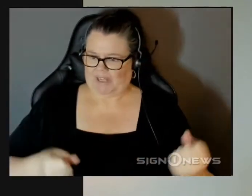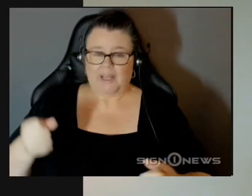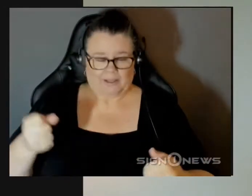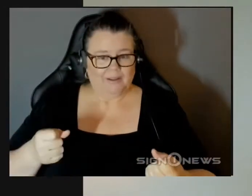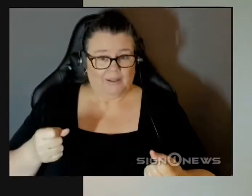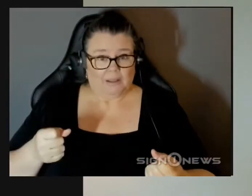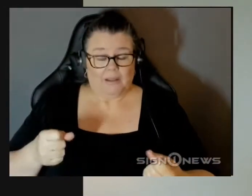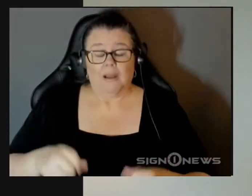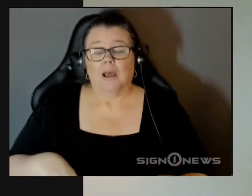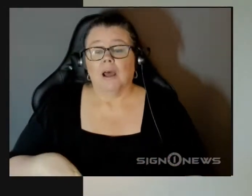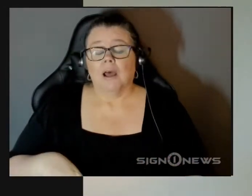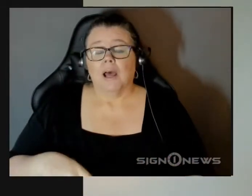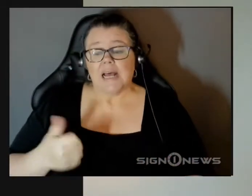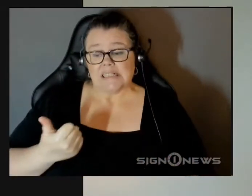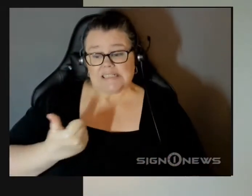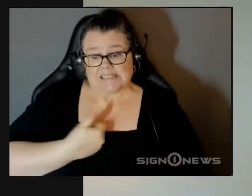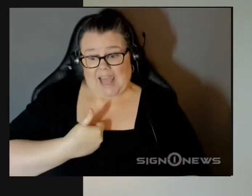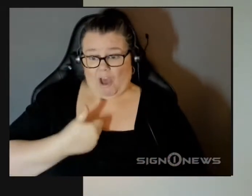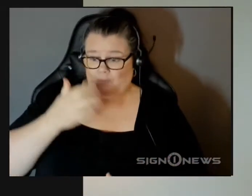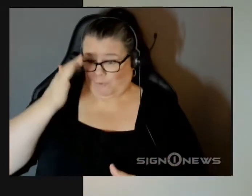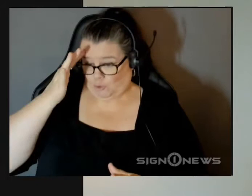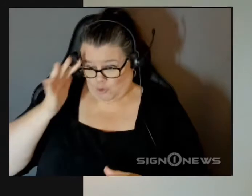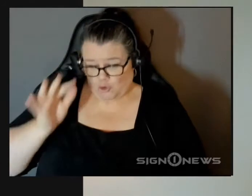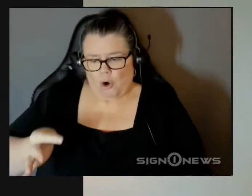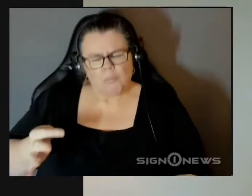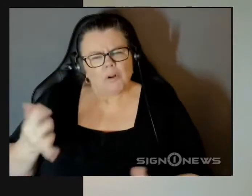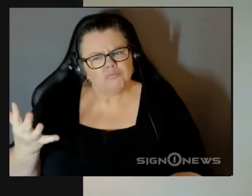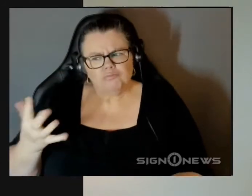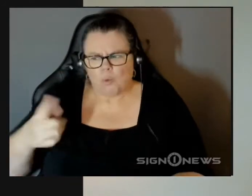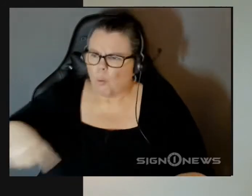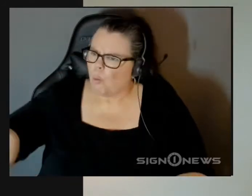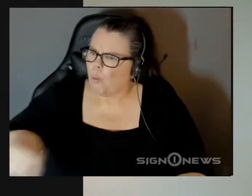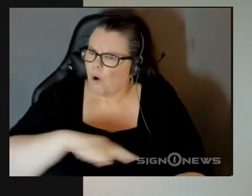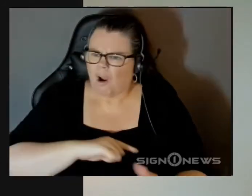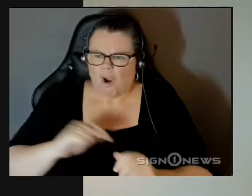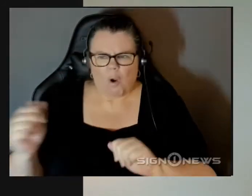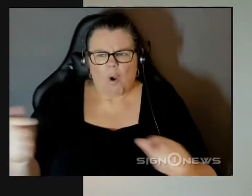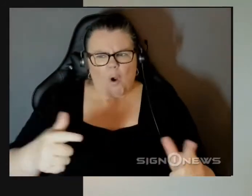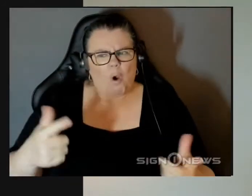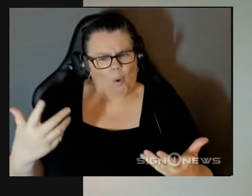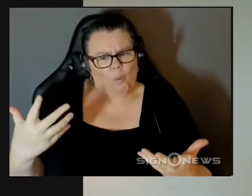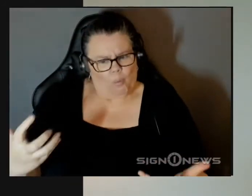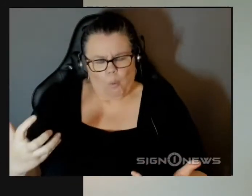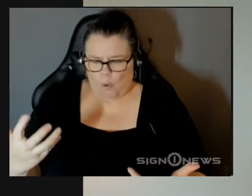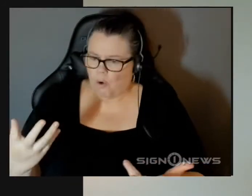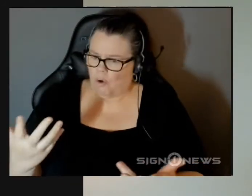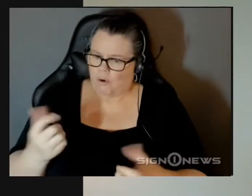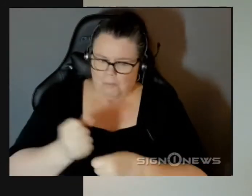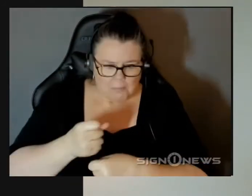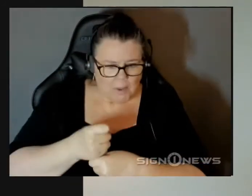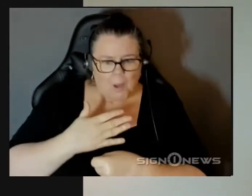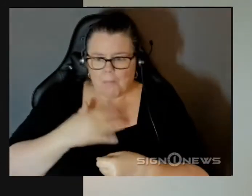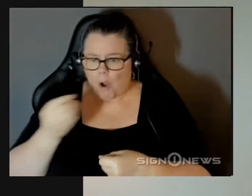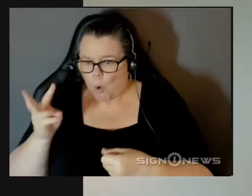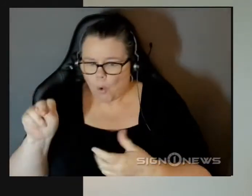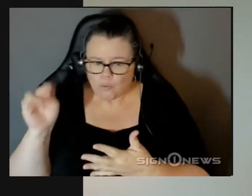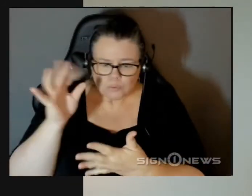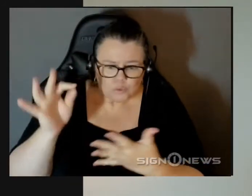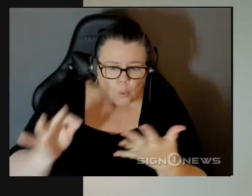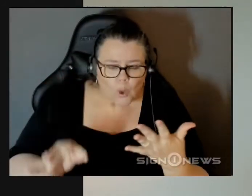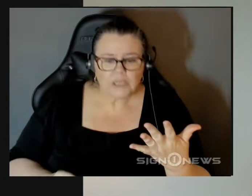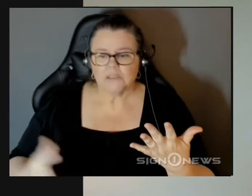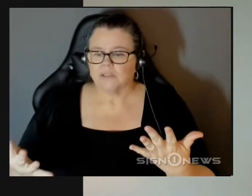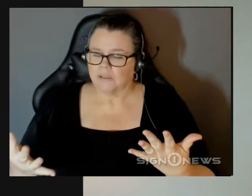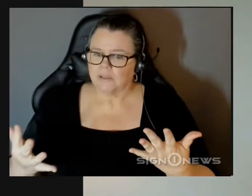what we all want to experience, of being able to make choices, have those choices acknowledged by